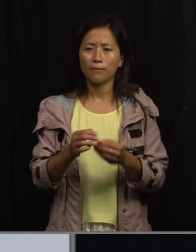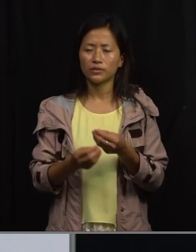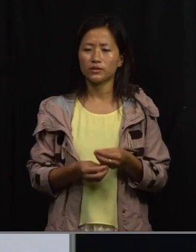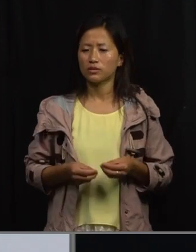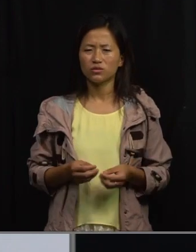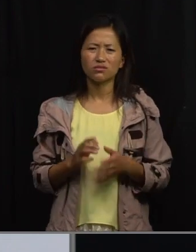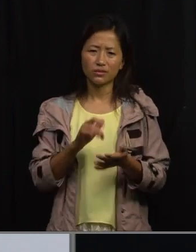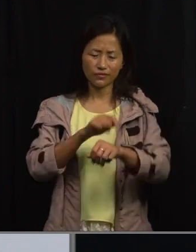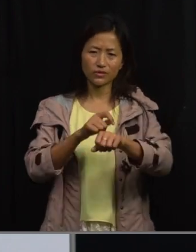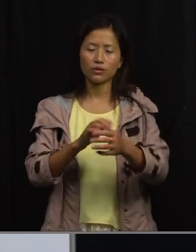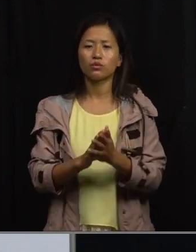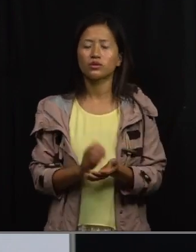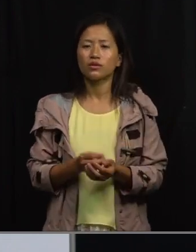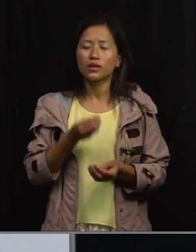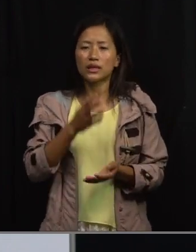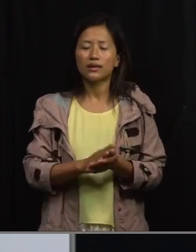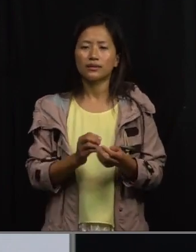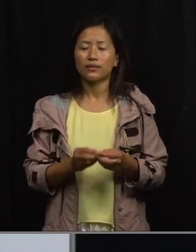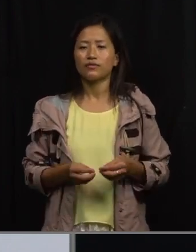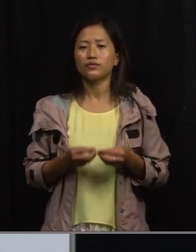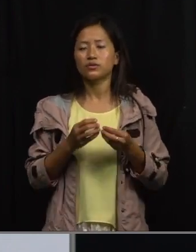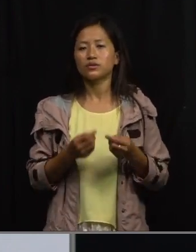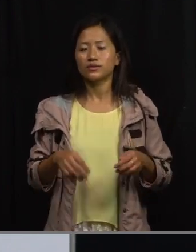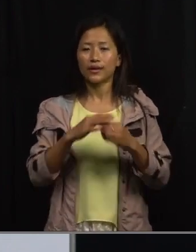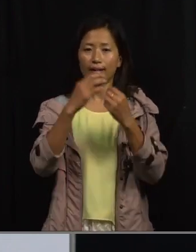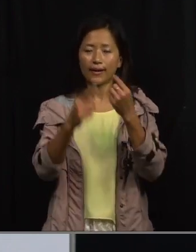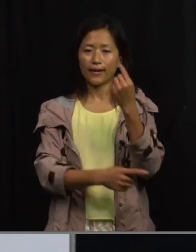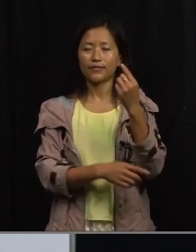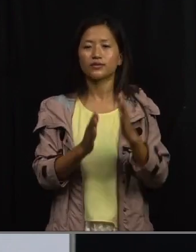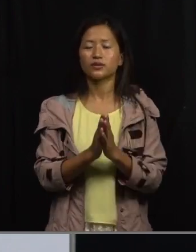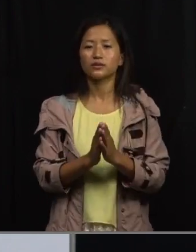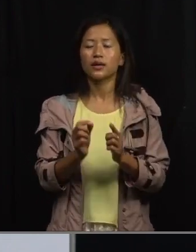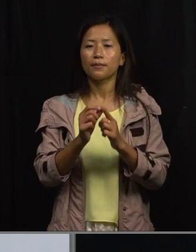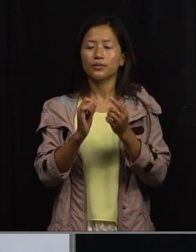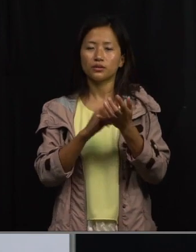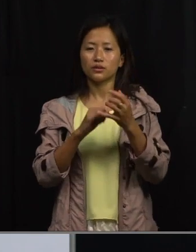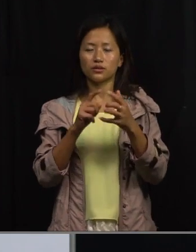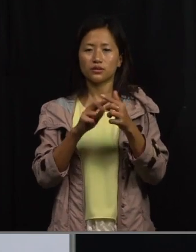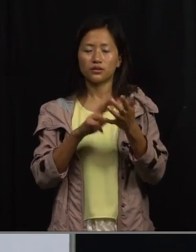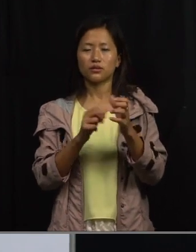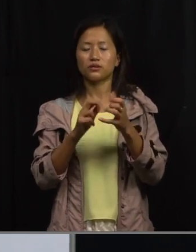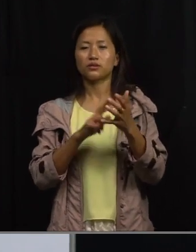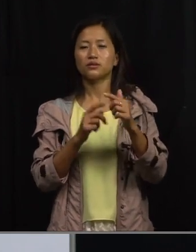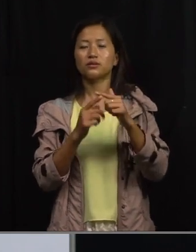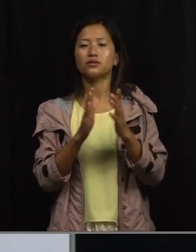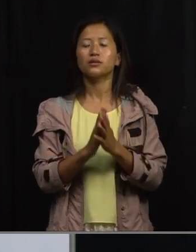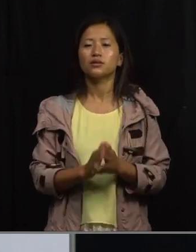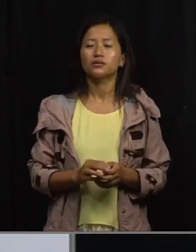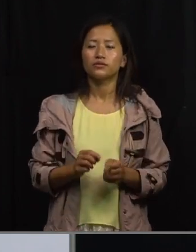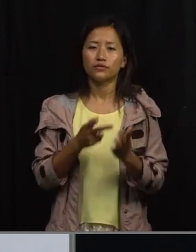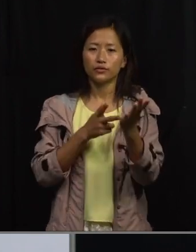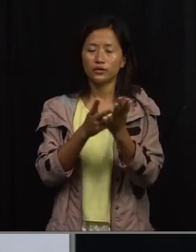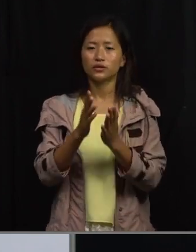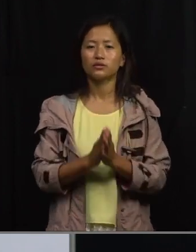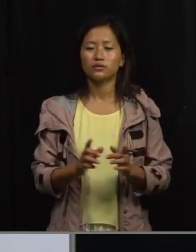of the time in producing food until they ended up living as a peasant in the village. Now we will discuss about